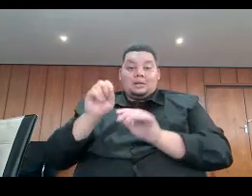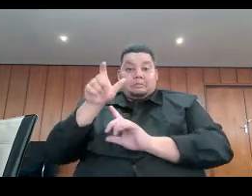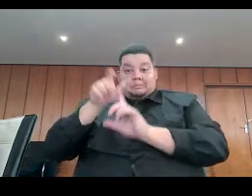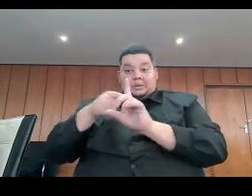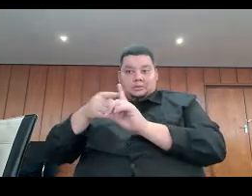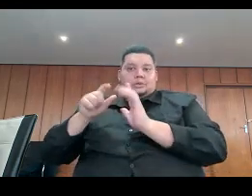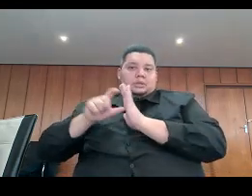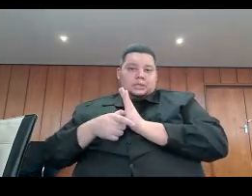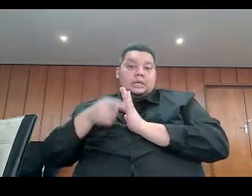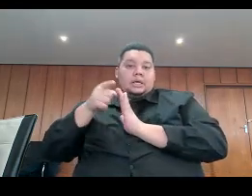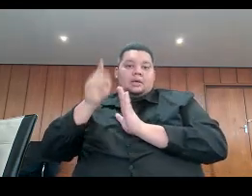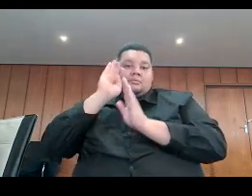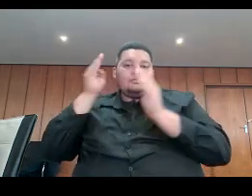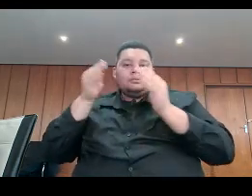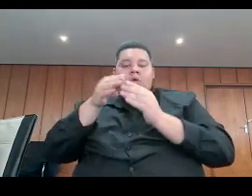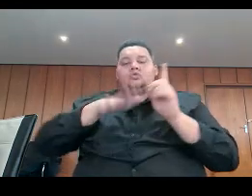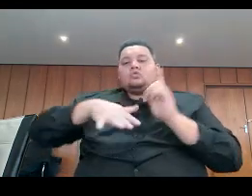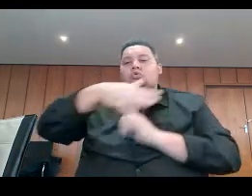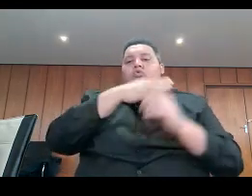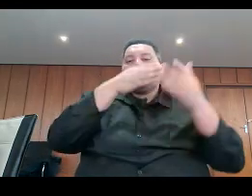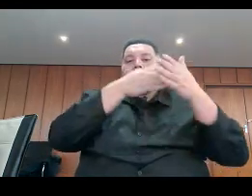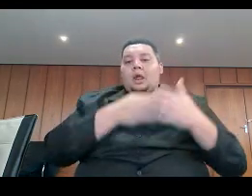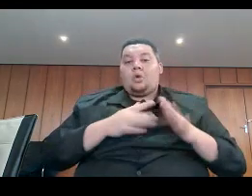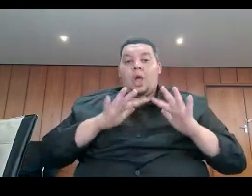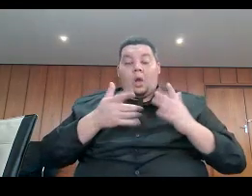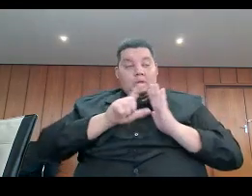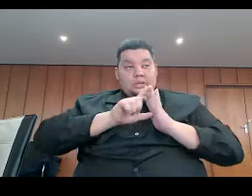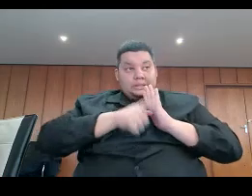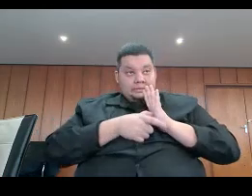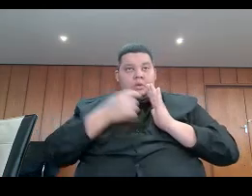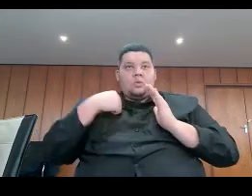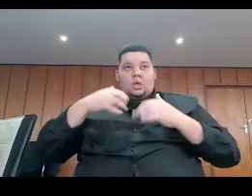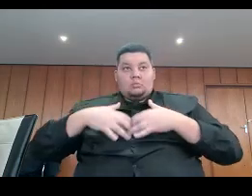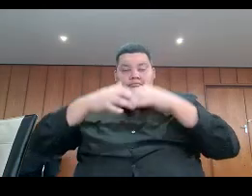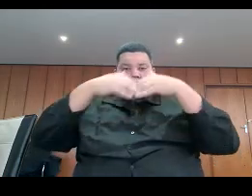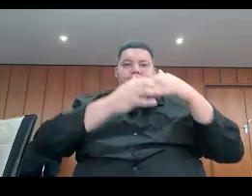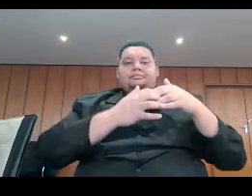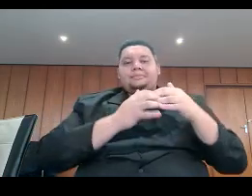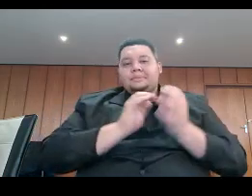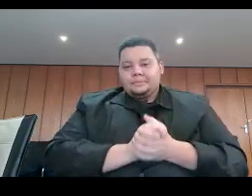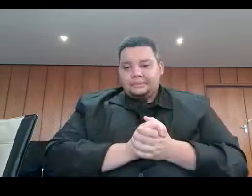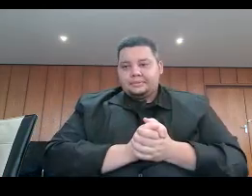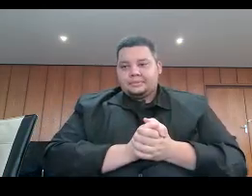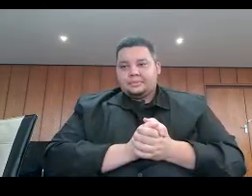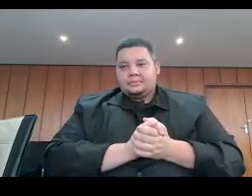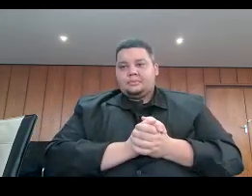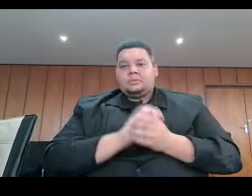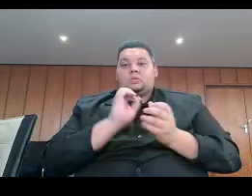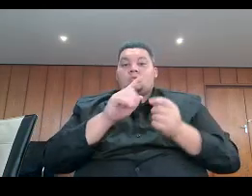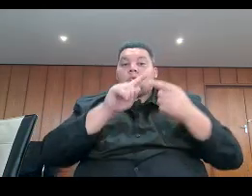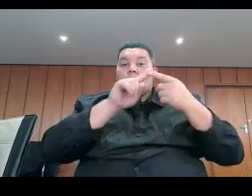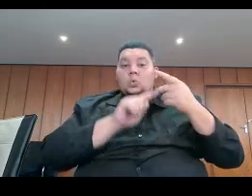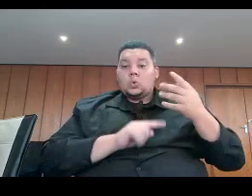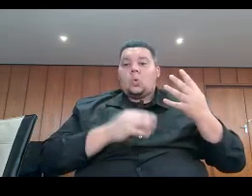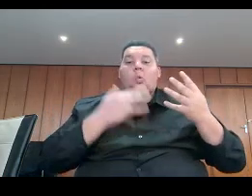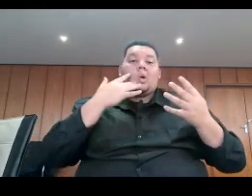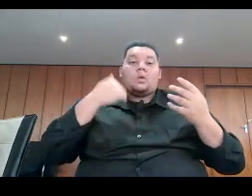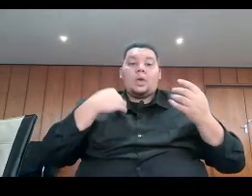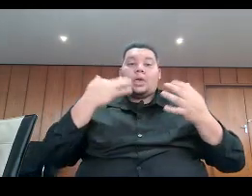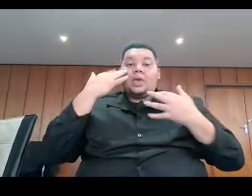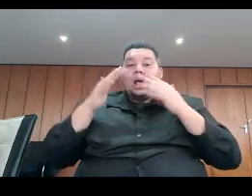this focused on social barriers to how disabilities are created. So this is, I think, when we think